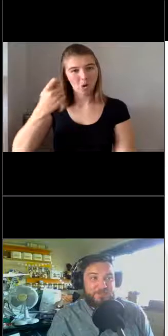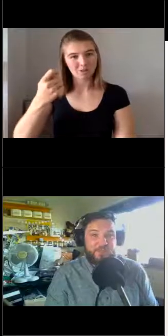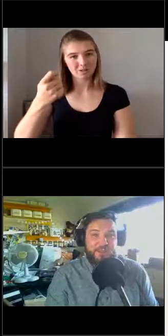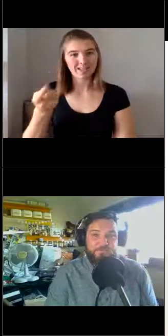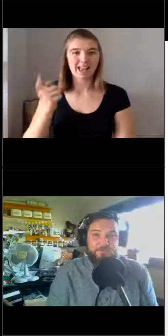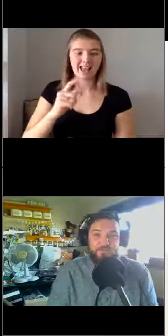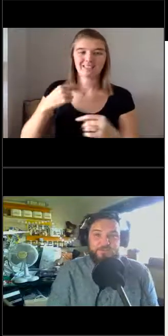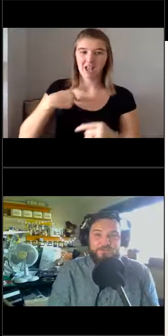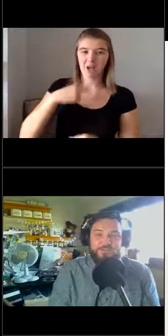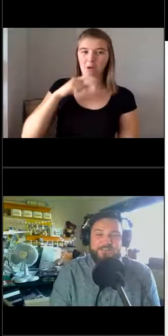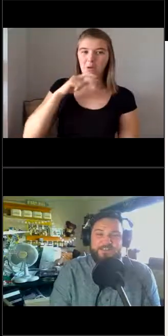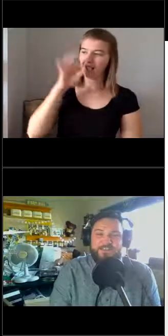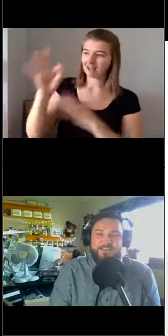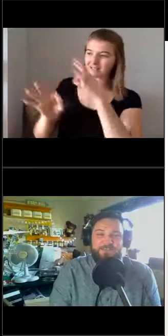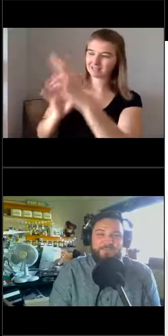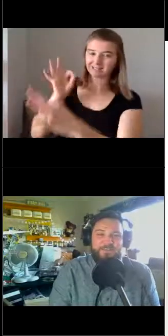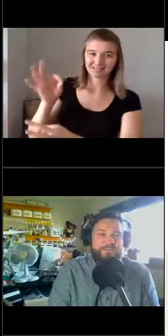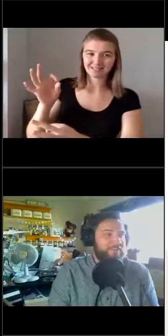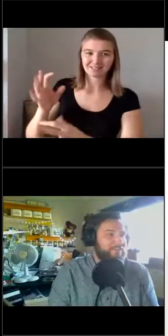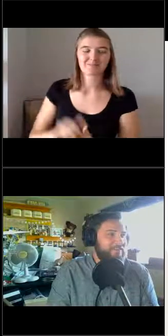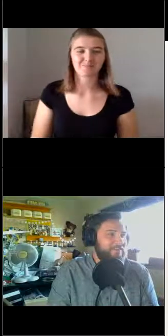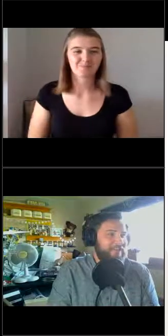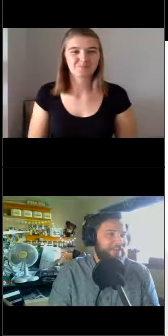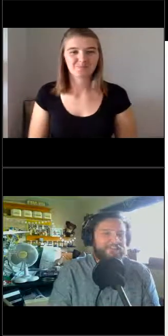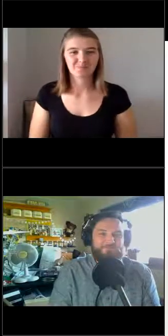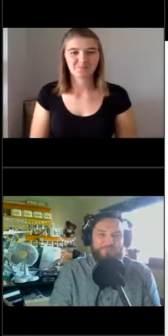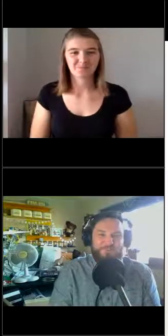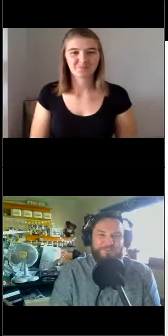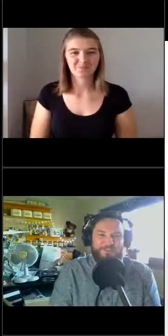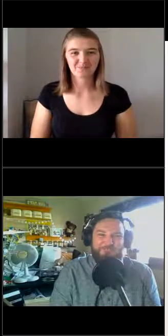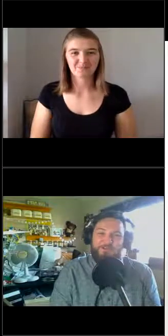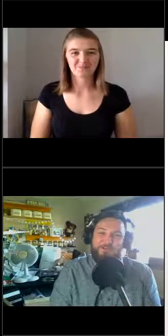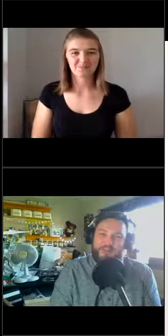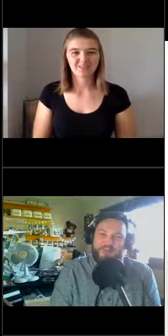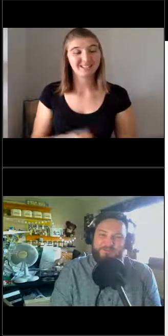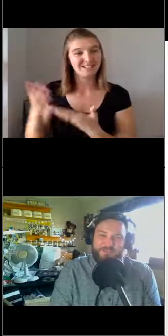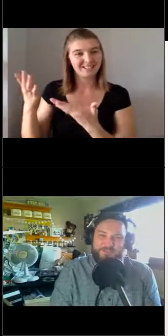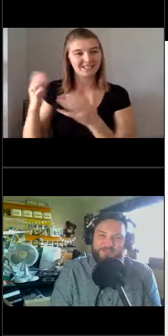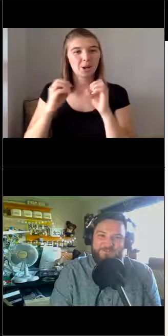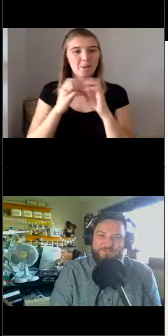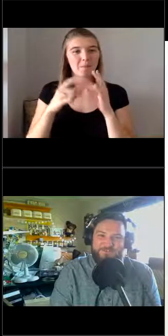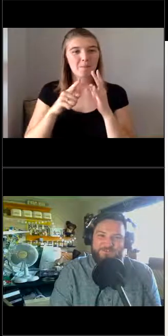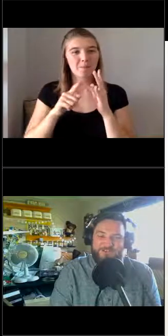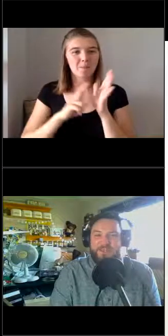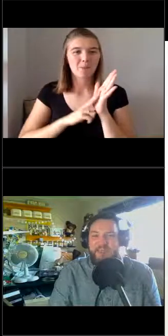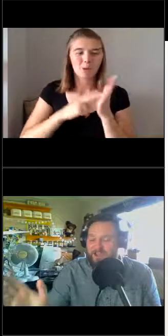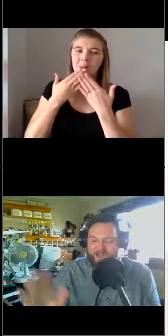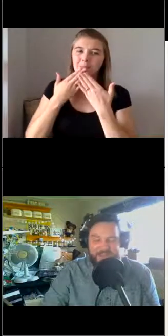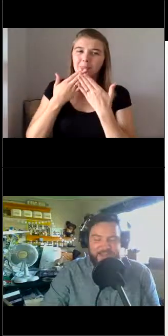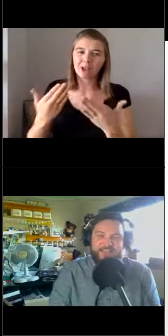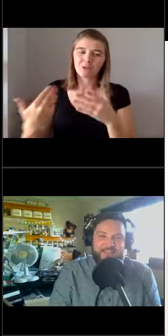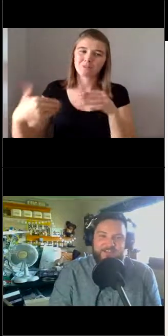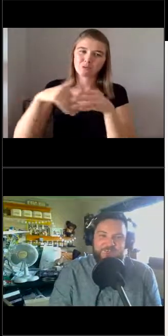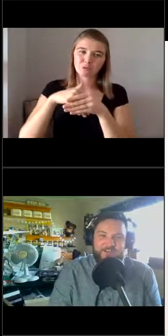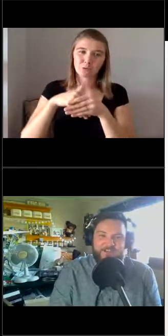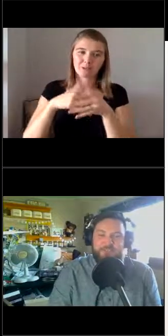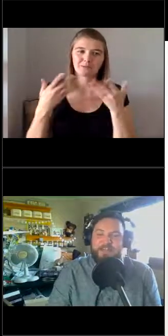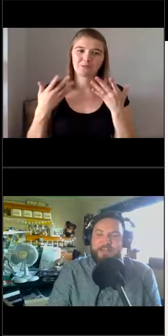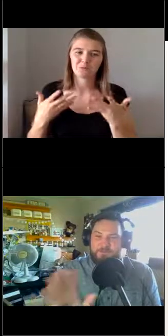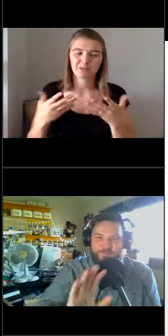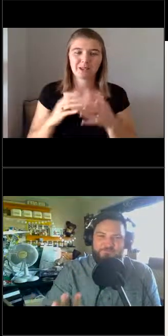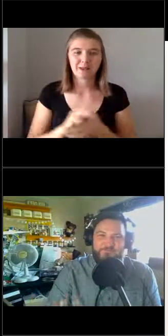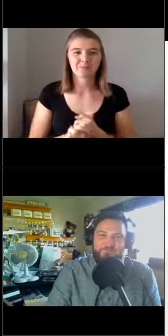both myself and Boon very shortly. And there's Boon. Hi, Boon. Thank you so much for joining us. I did an